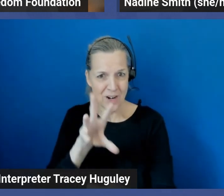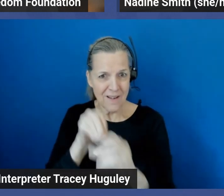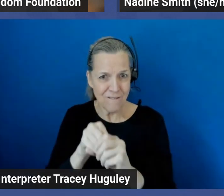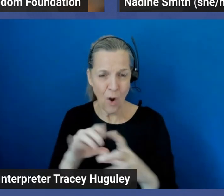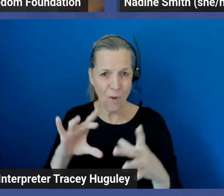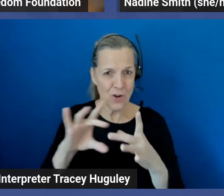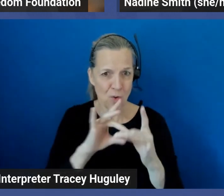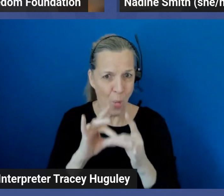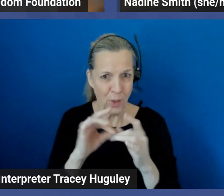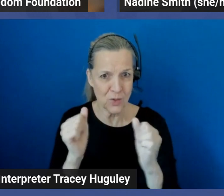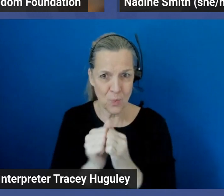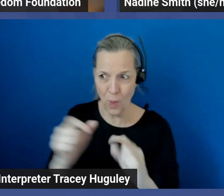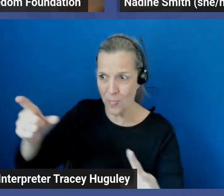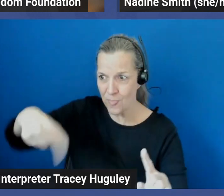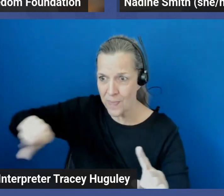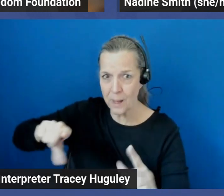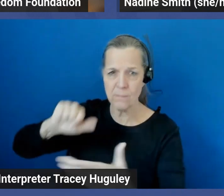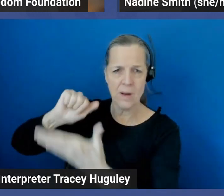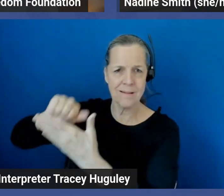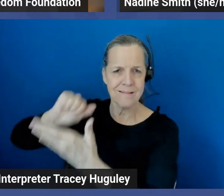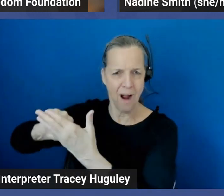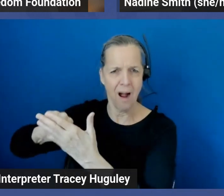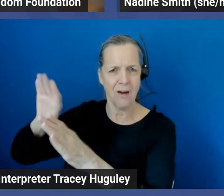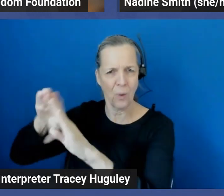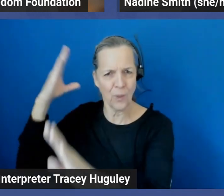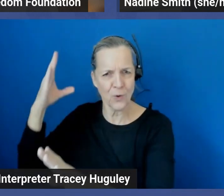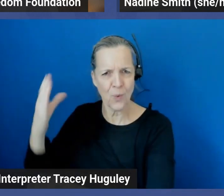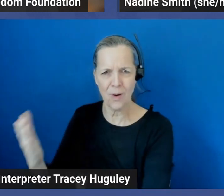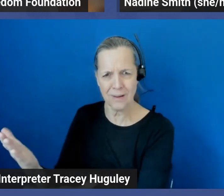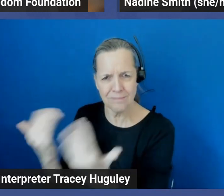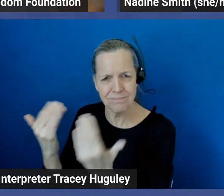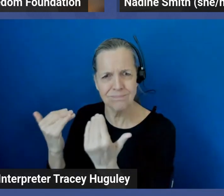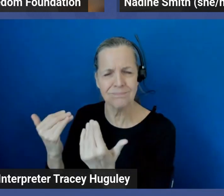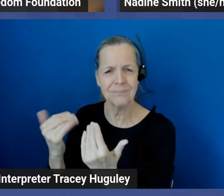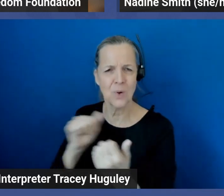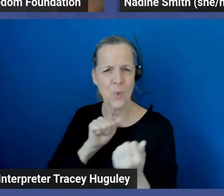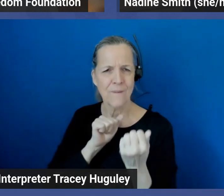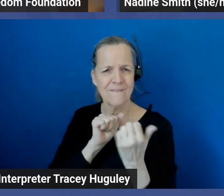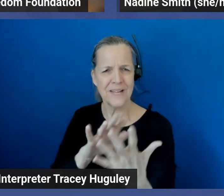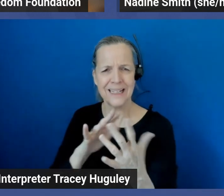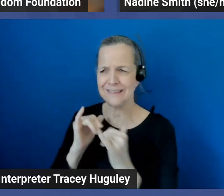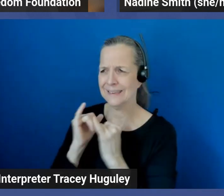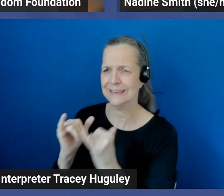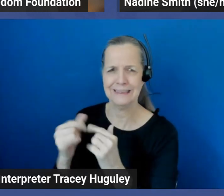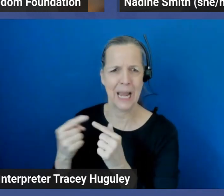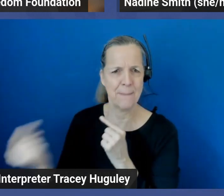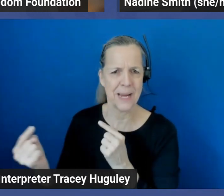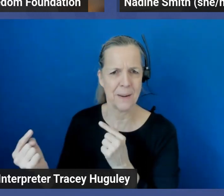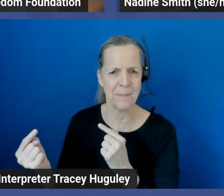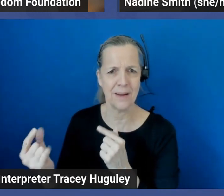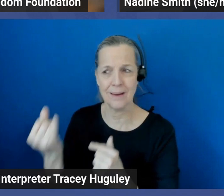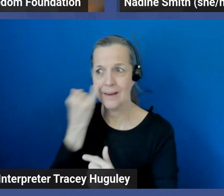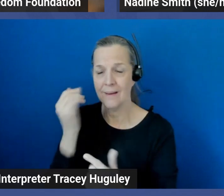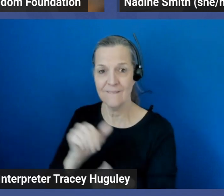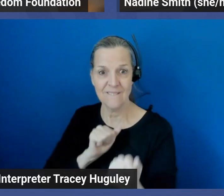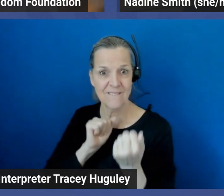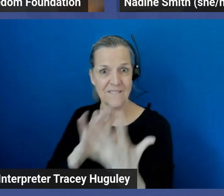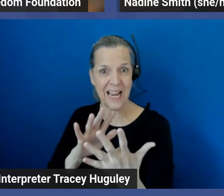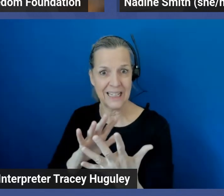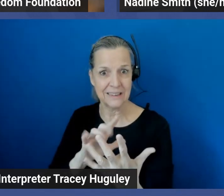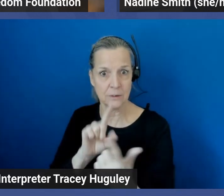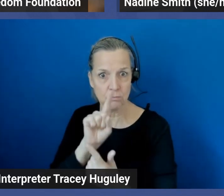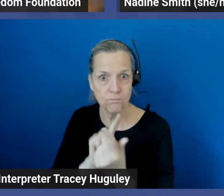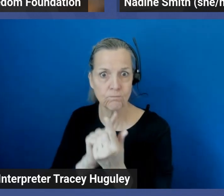coalition with them, go knock on that door and say, hey, listen, we're facing the same enemy. And if we face them one at a